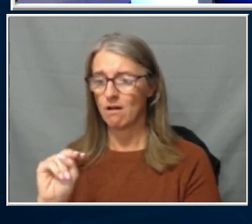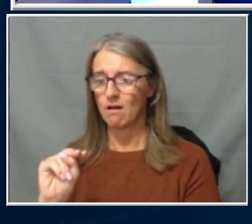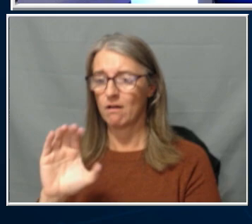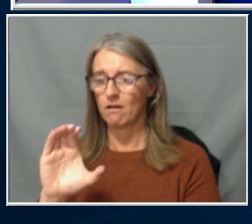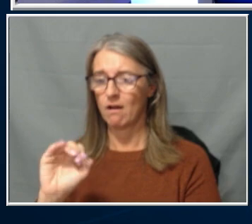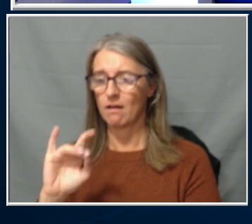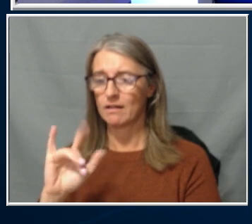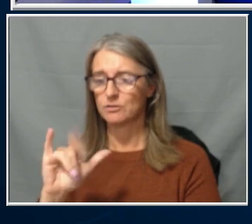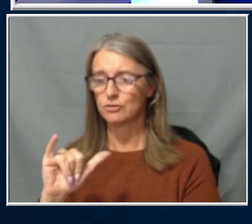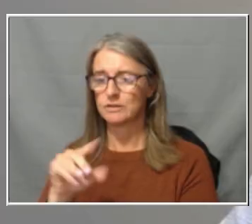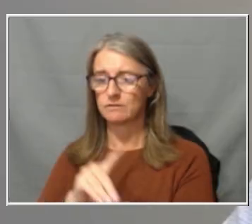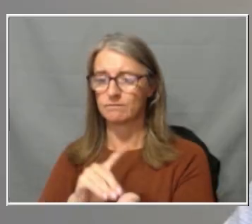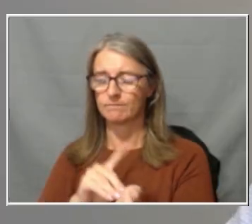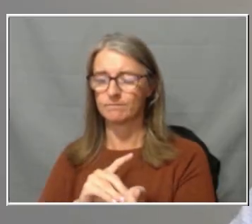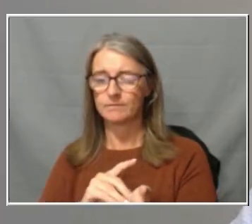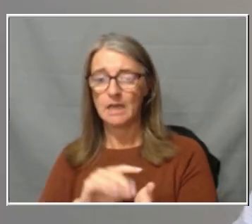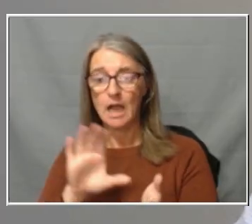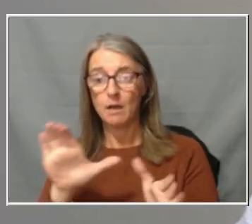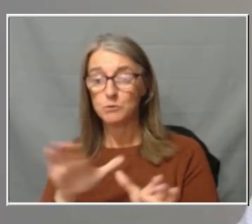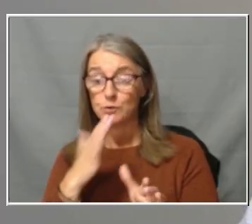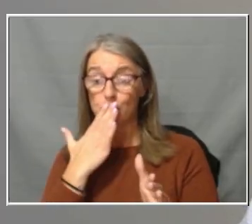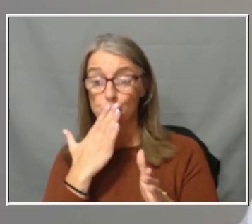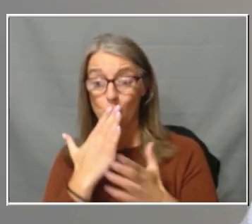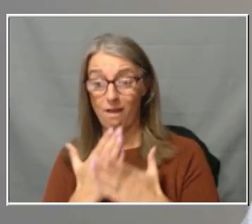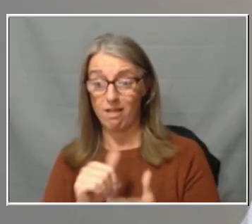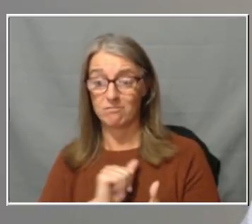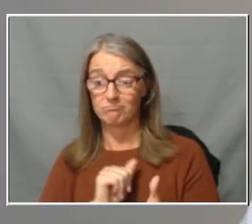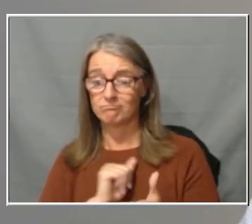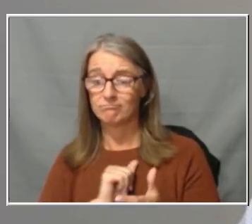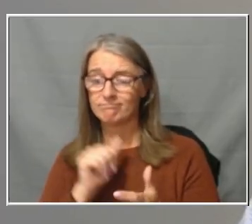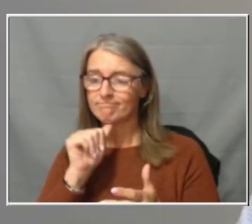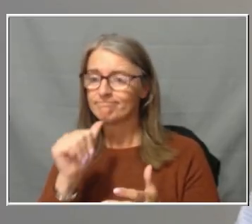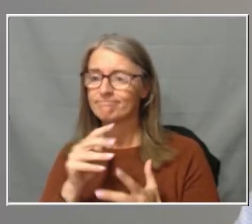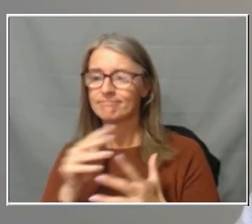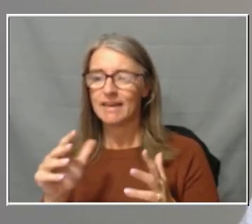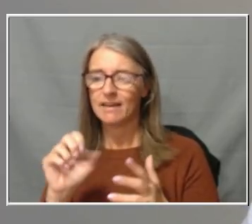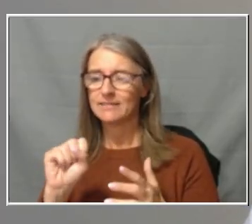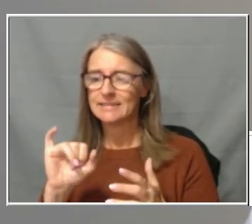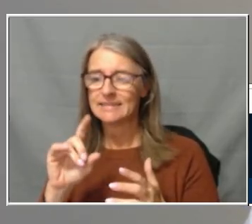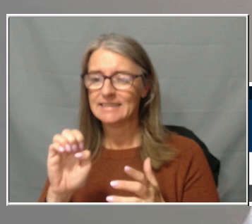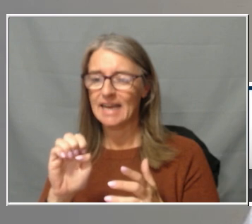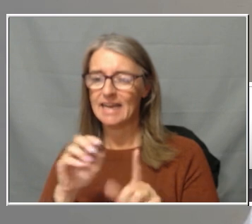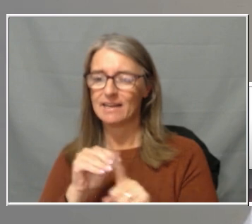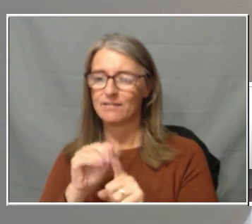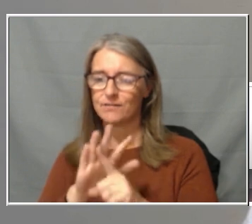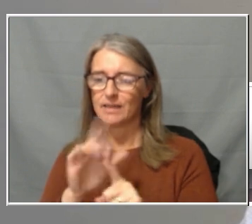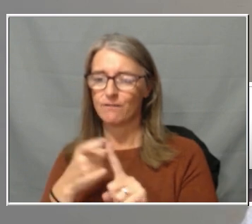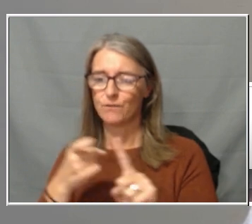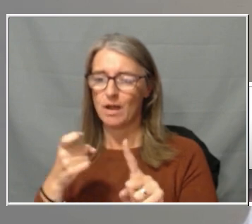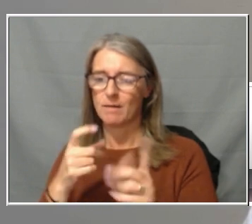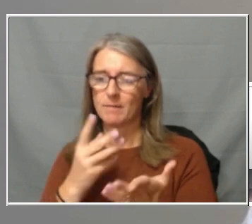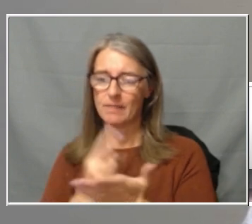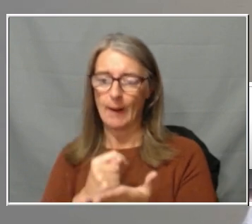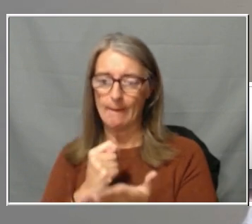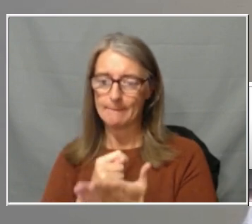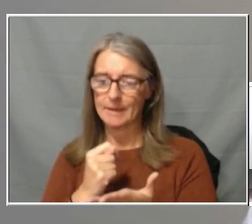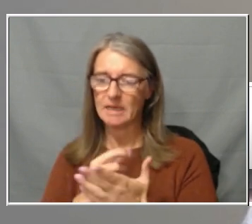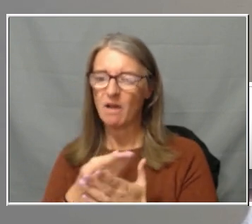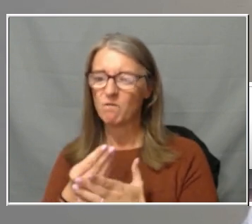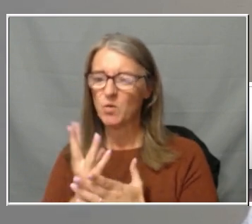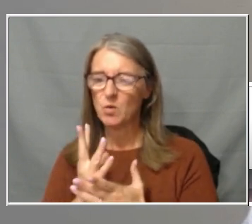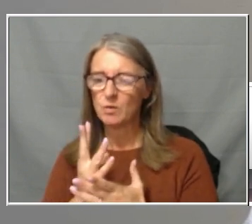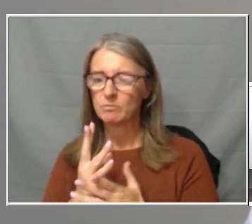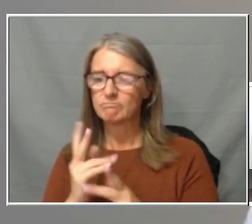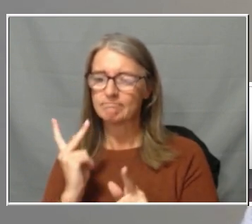Yeah, I'm doing very well. I did not have a lot of side effects from the immunotherapy, a few, but